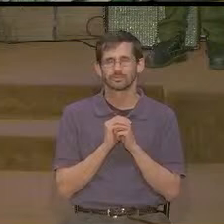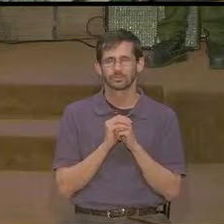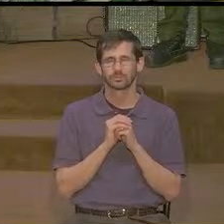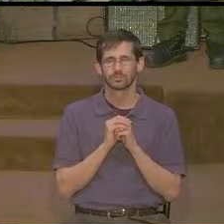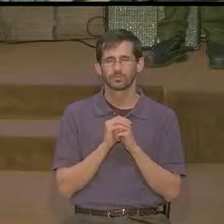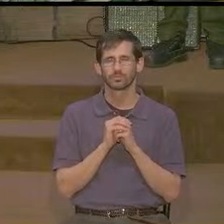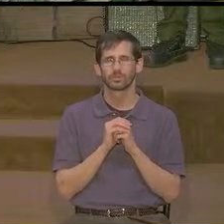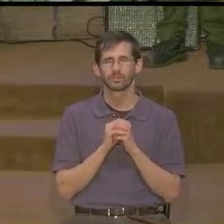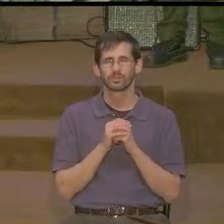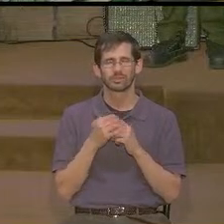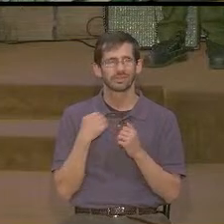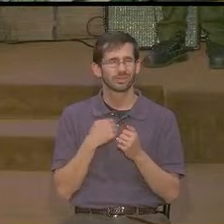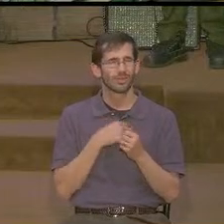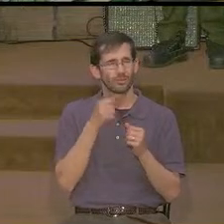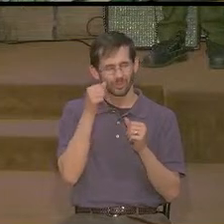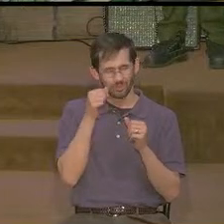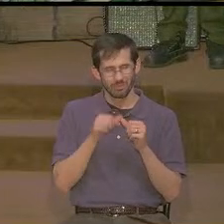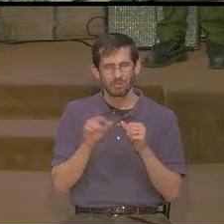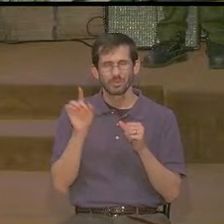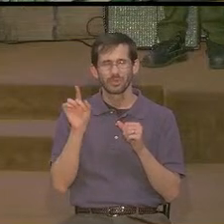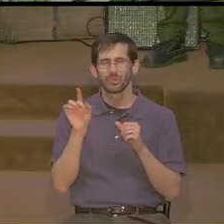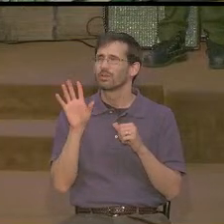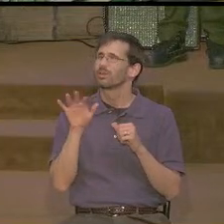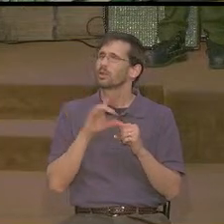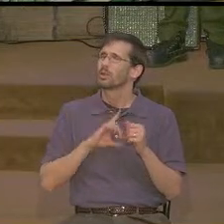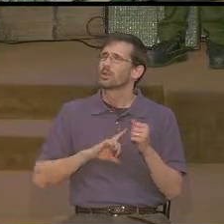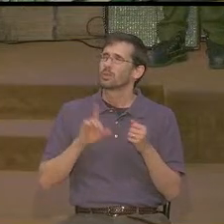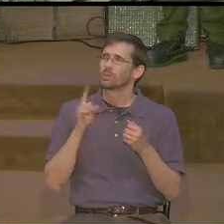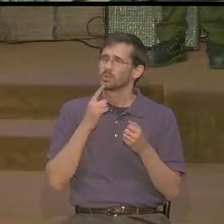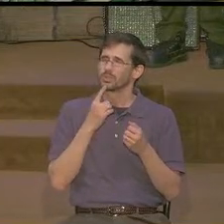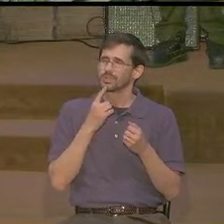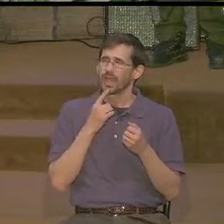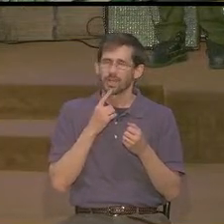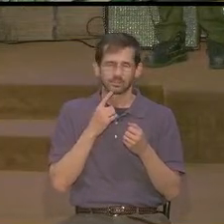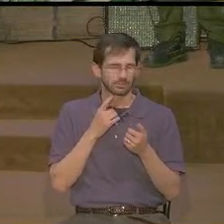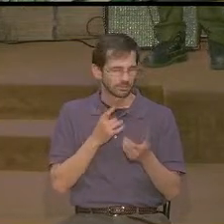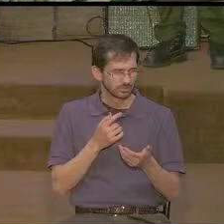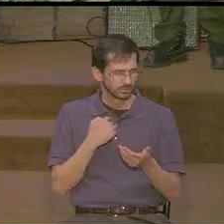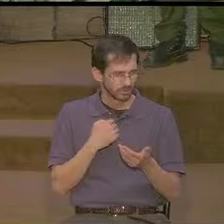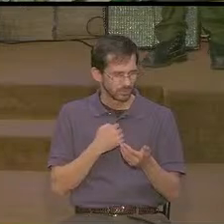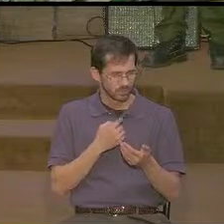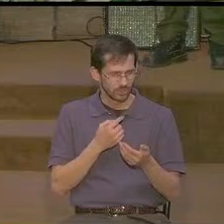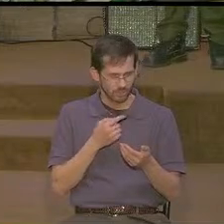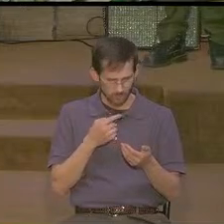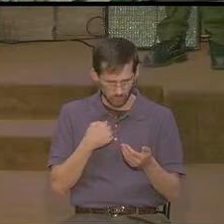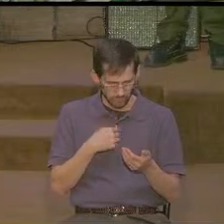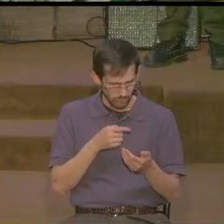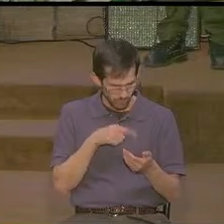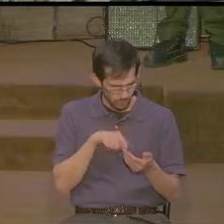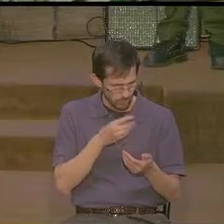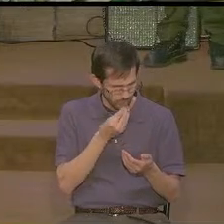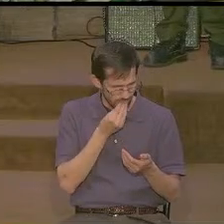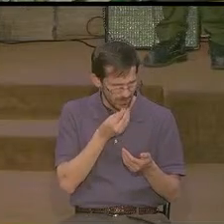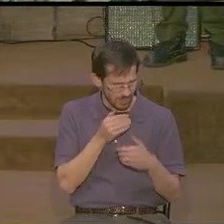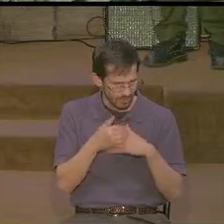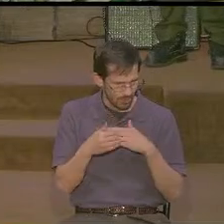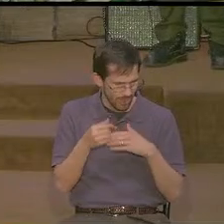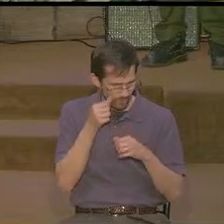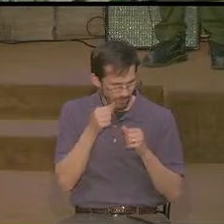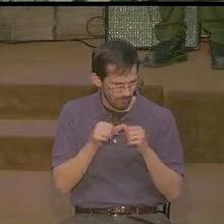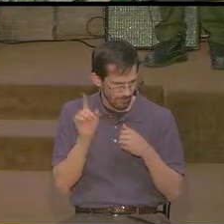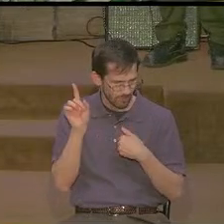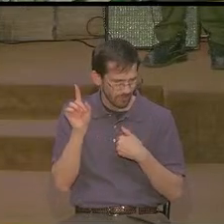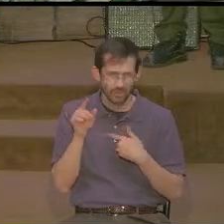So we remember you. You tell us, Lord, Lord, as we partake of this bread, to remember you. So, Lord, as we